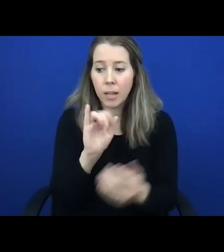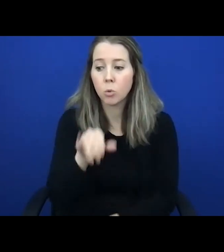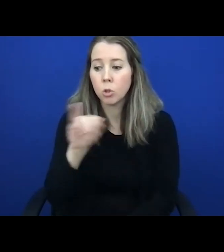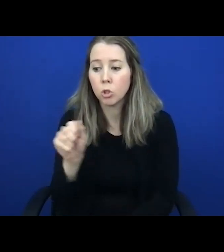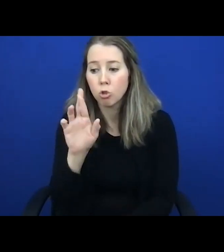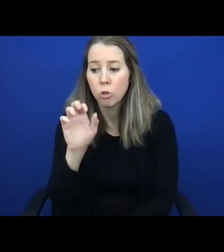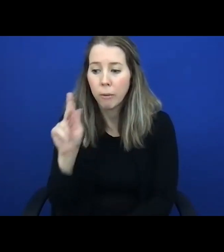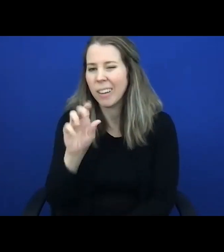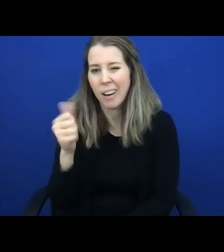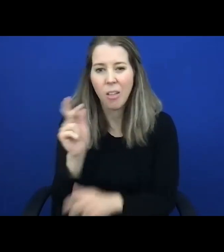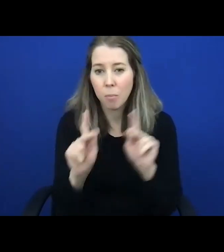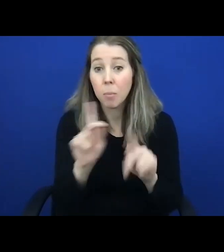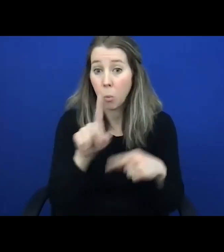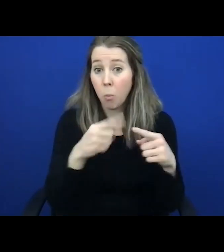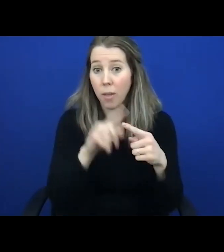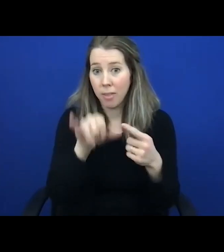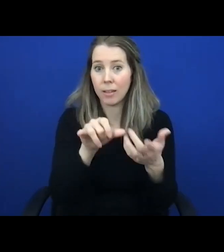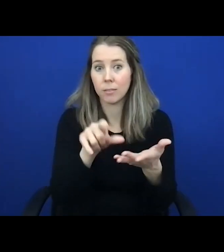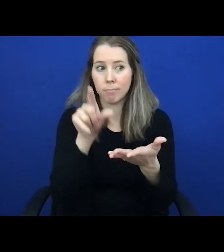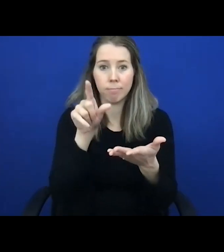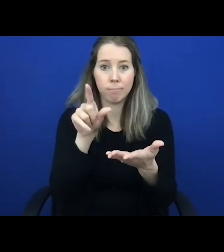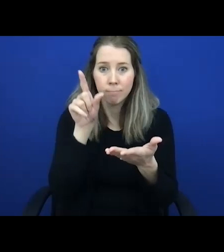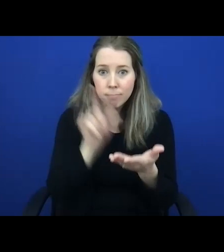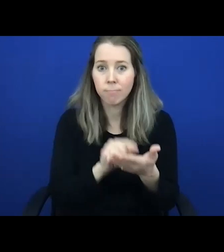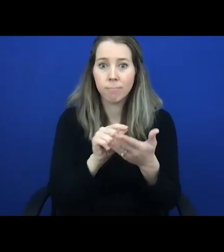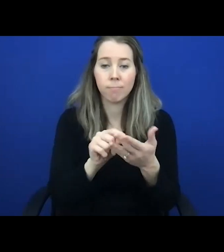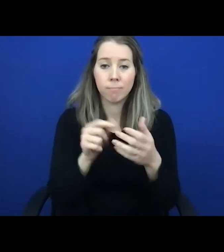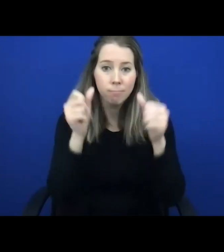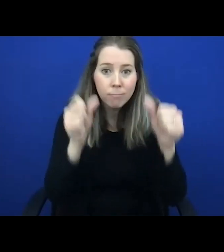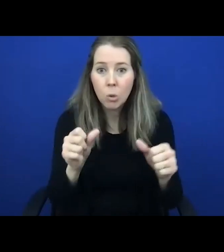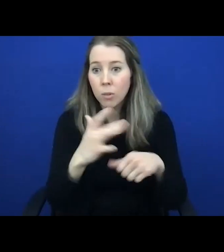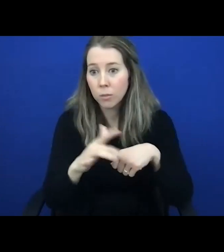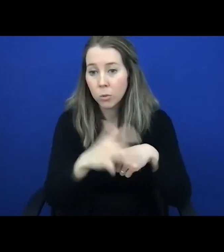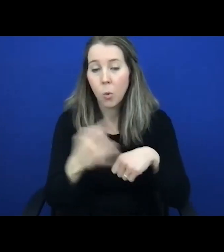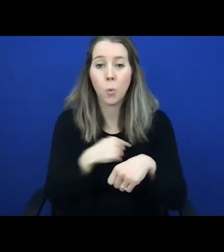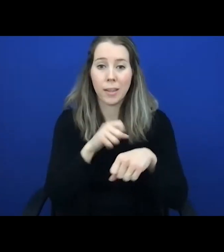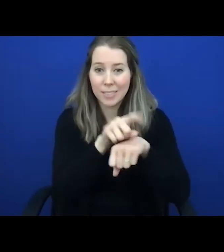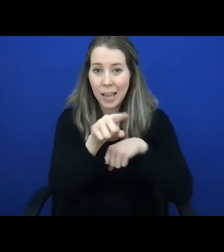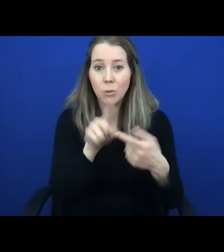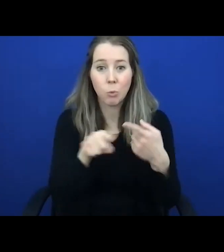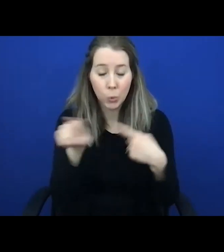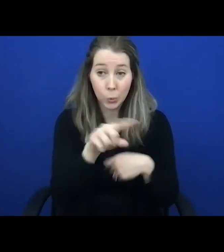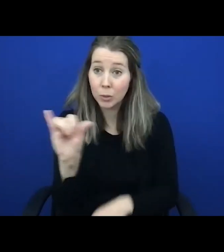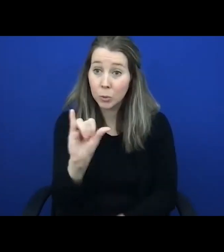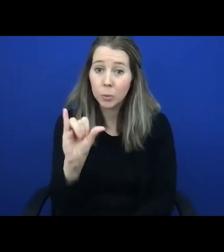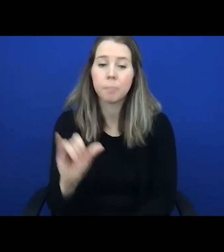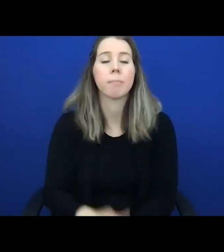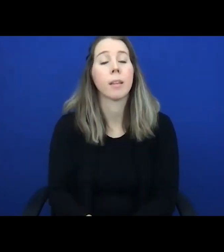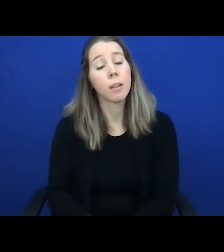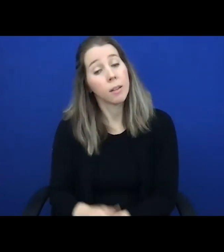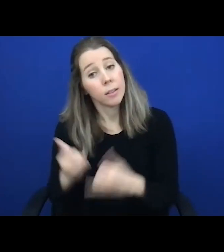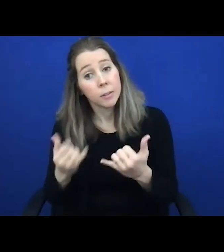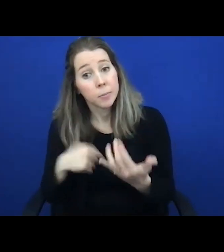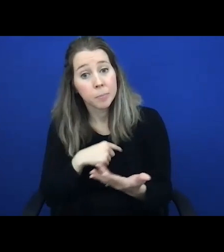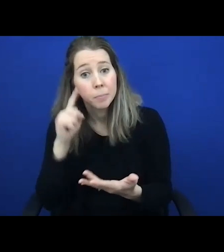public so that we can send it your way as well. Now, we believe, and we are a